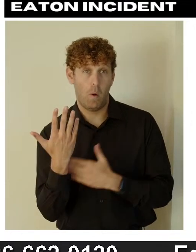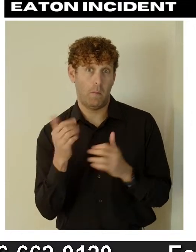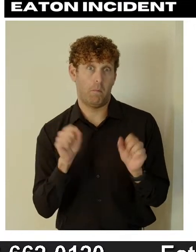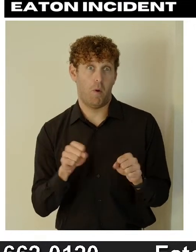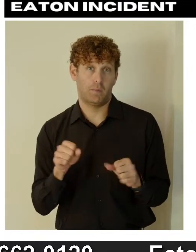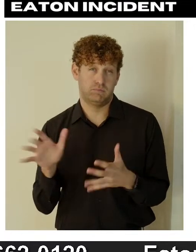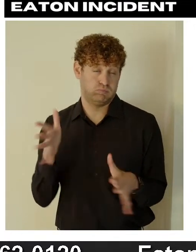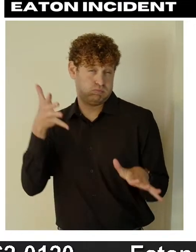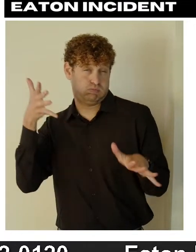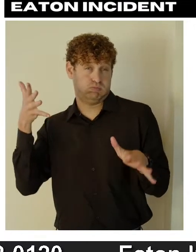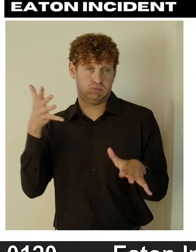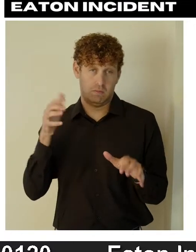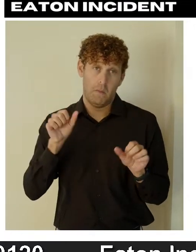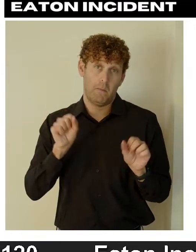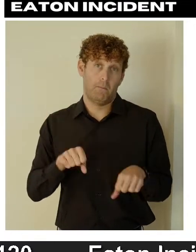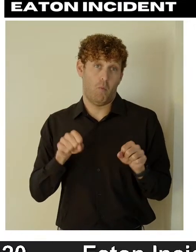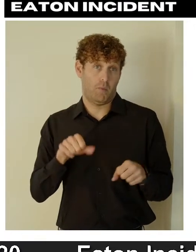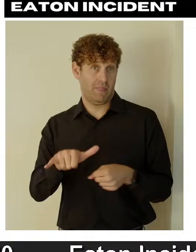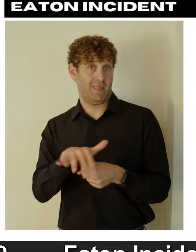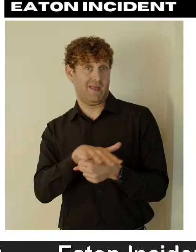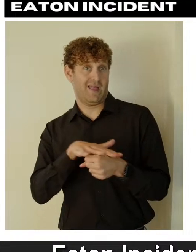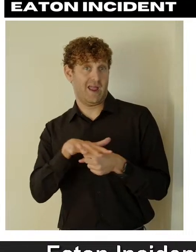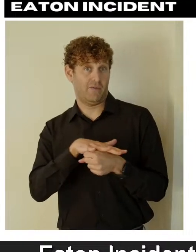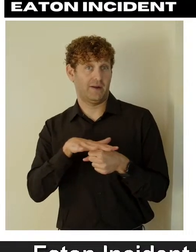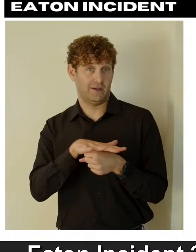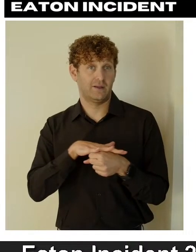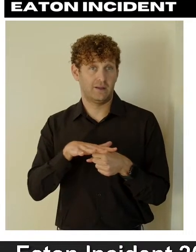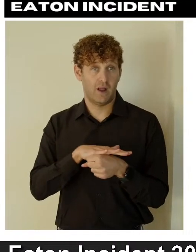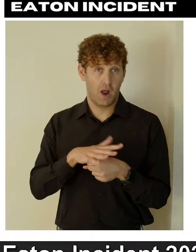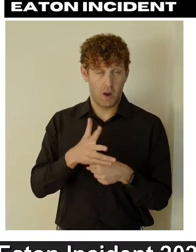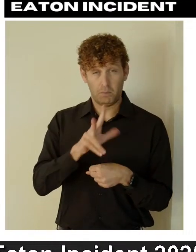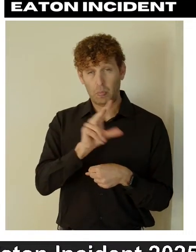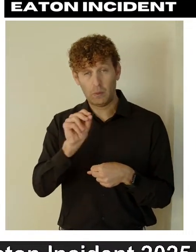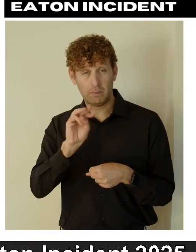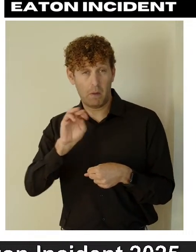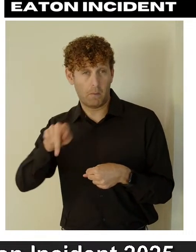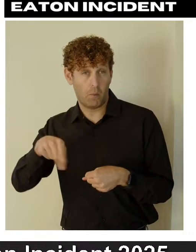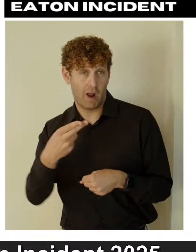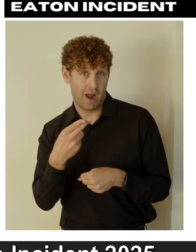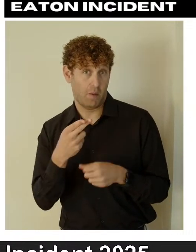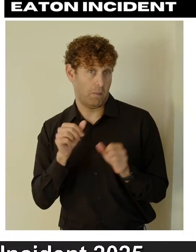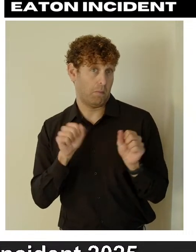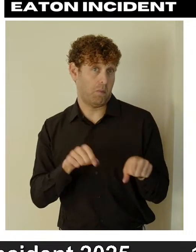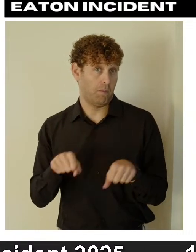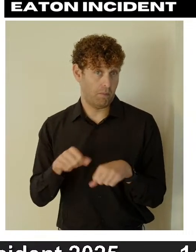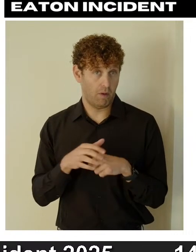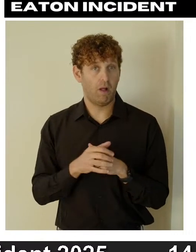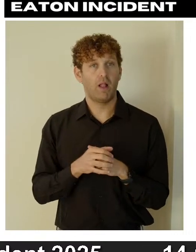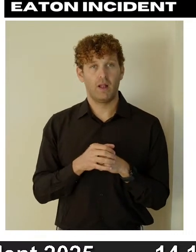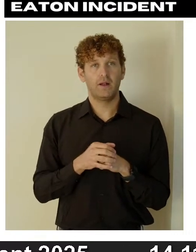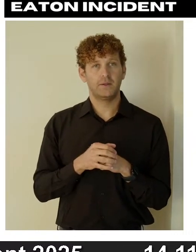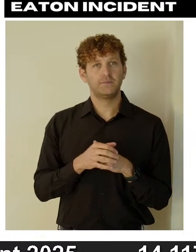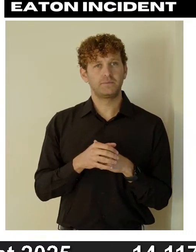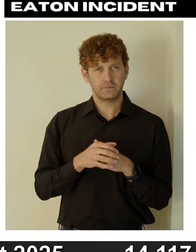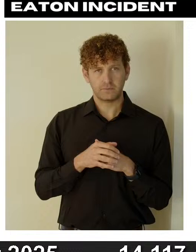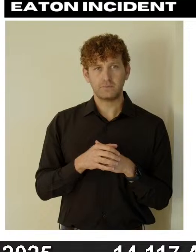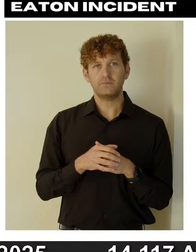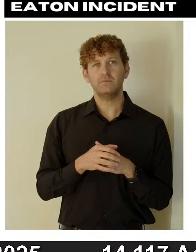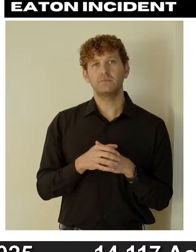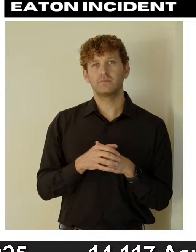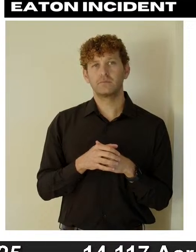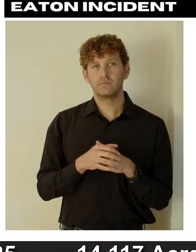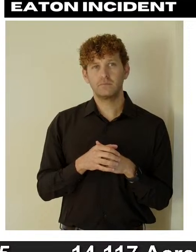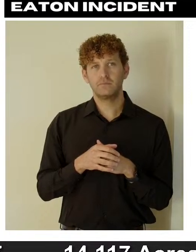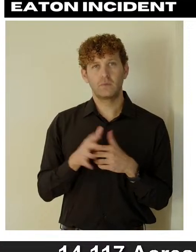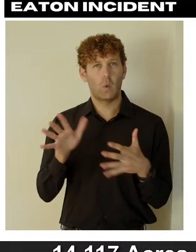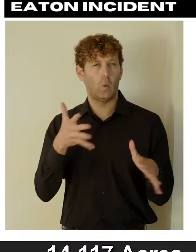30 miles an hour. That said, in general, the most recent forecasts have continually showed this wind event on the weakening, on the